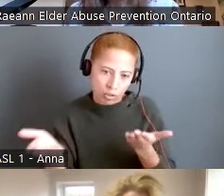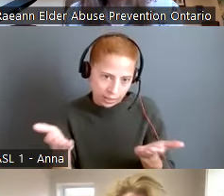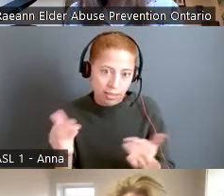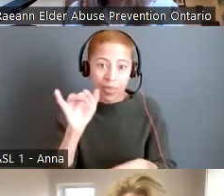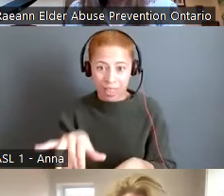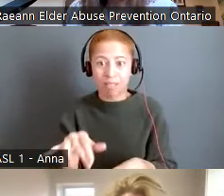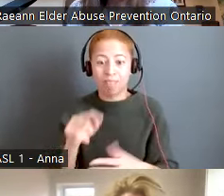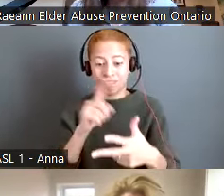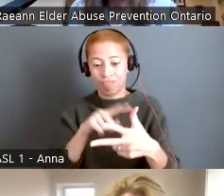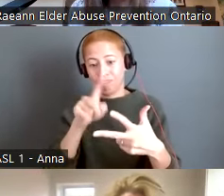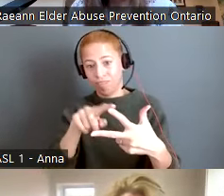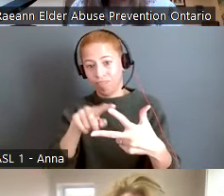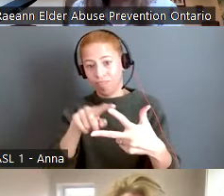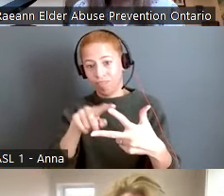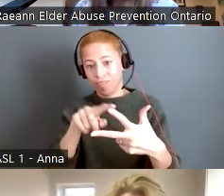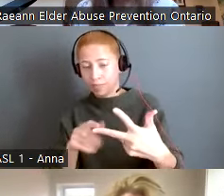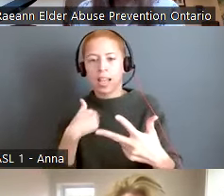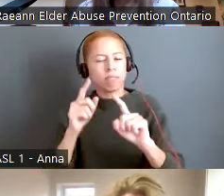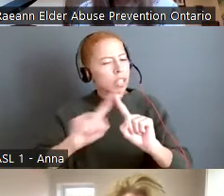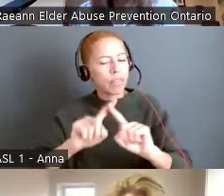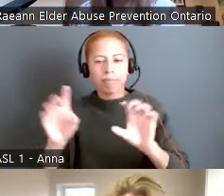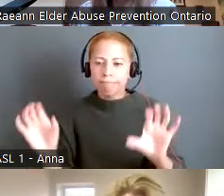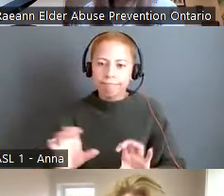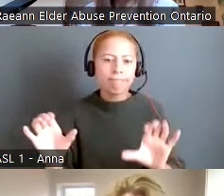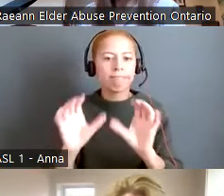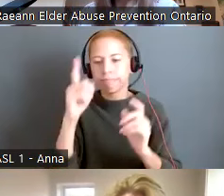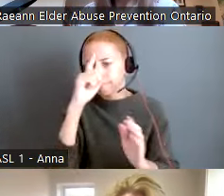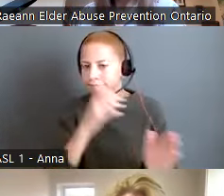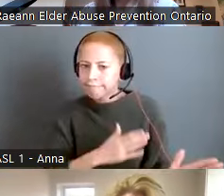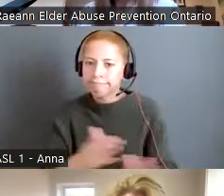activities and initiatives that are done and expanded over the years